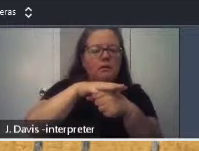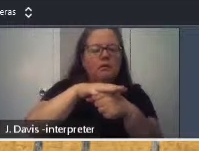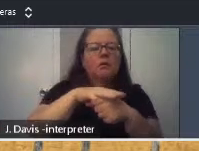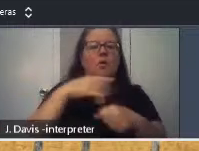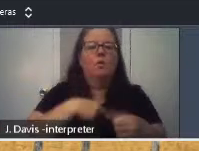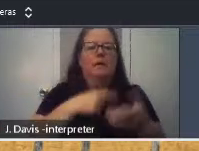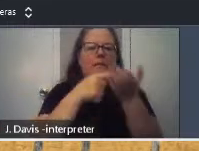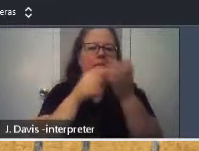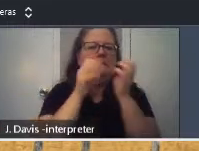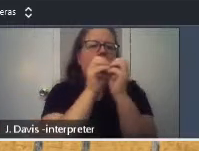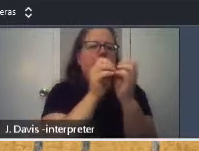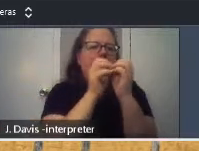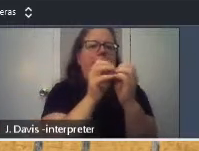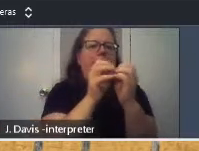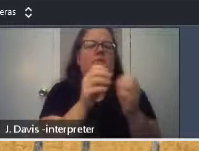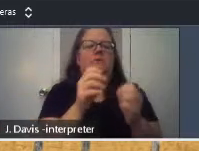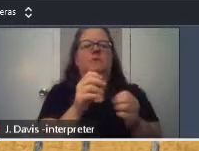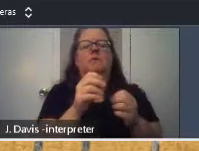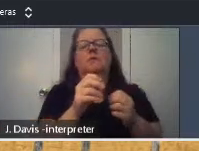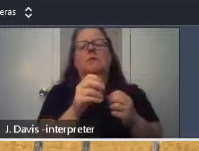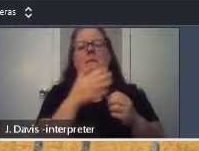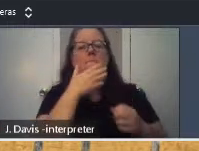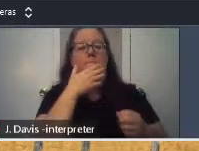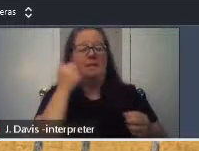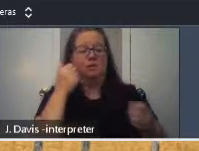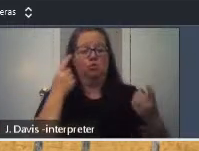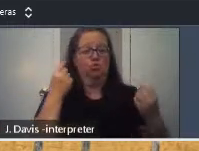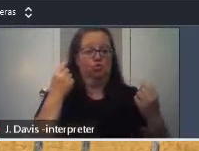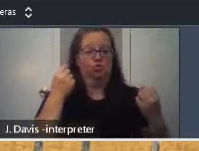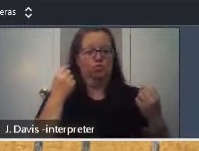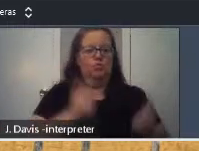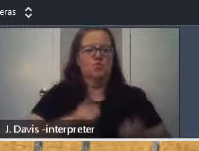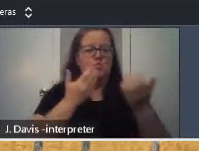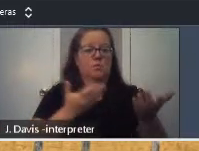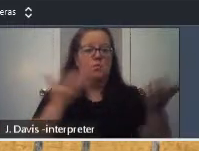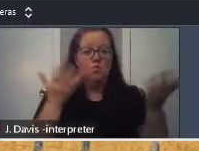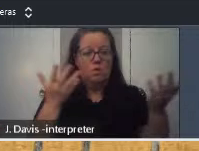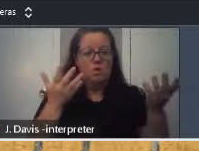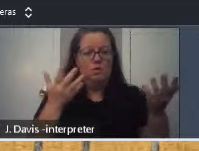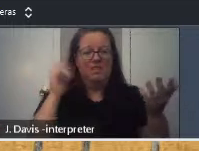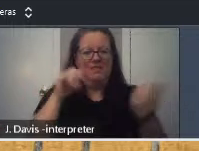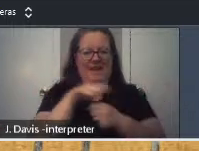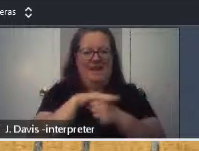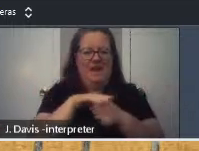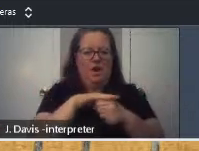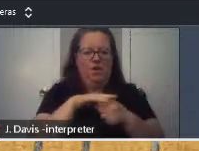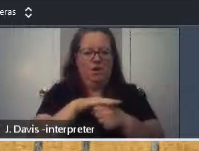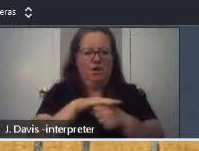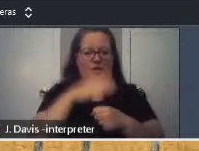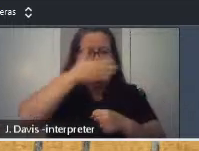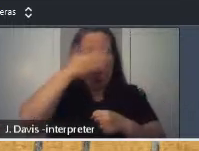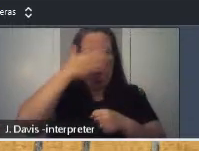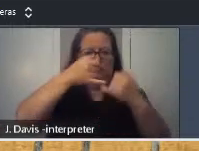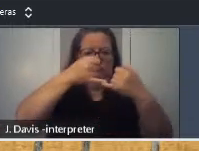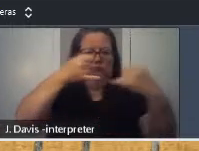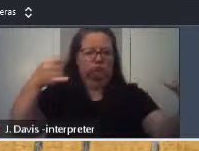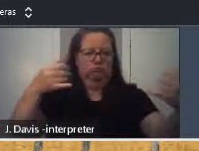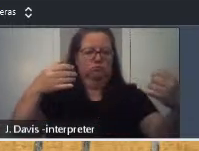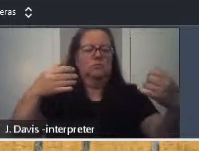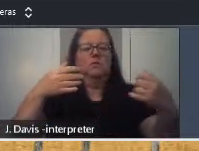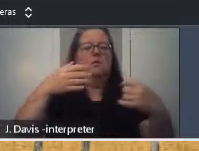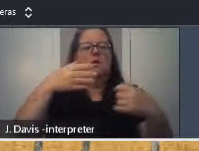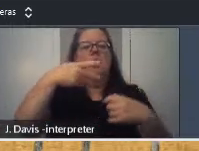this for a little while. The best treatment here, our recommendation is for the area that fronts Park Avenue, for